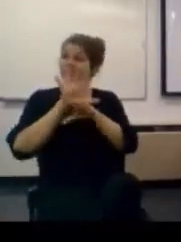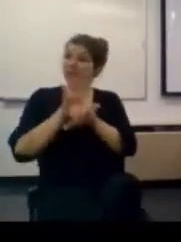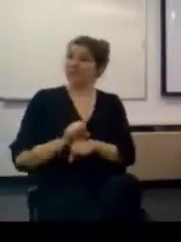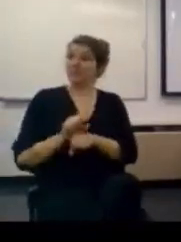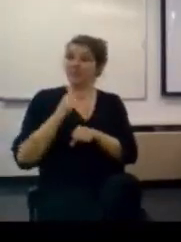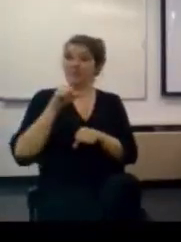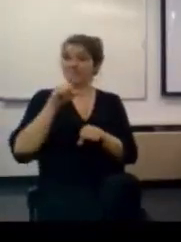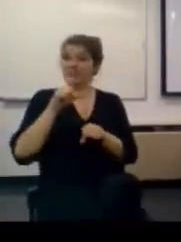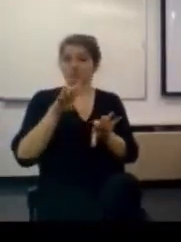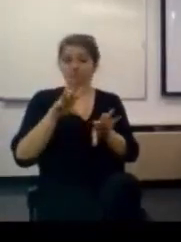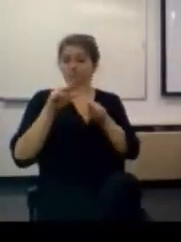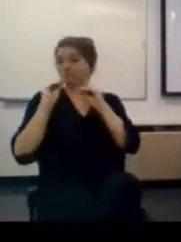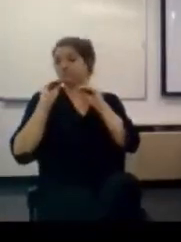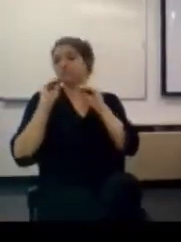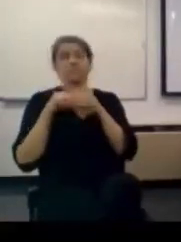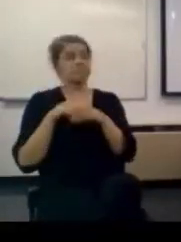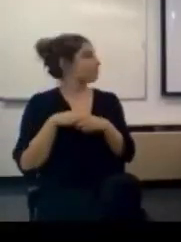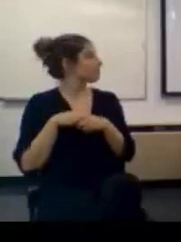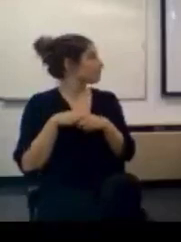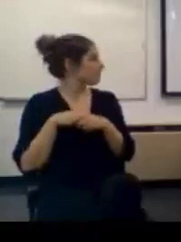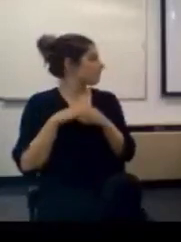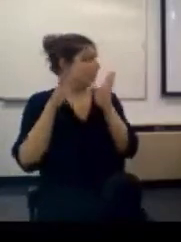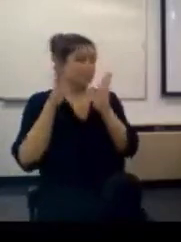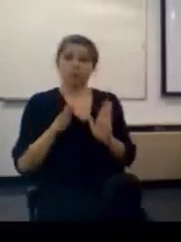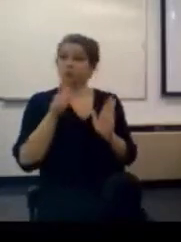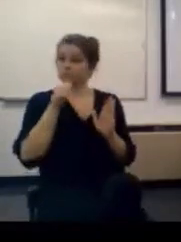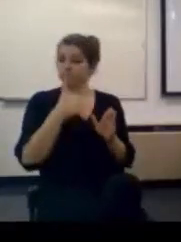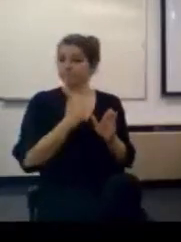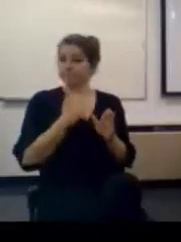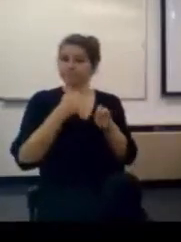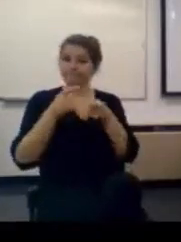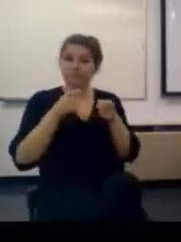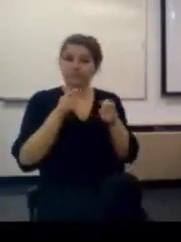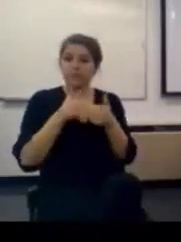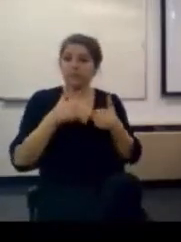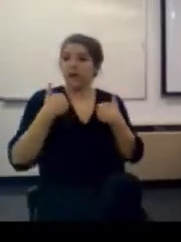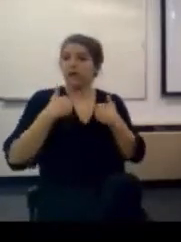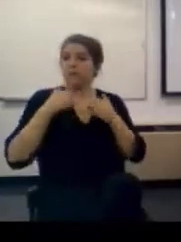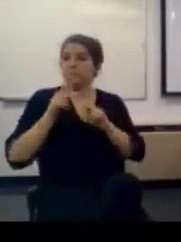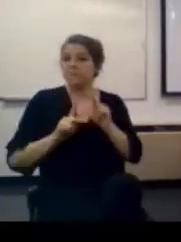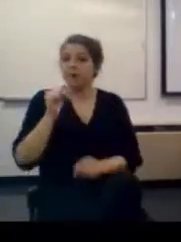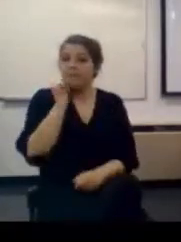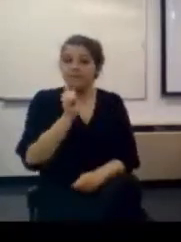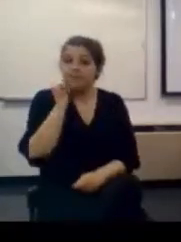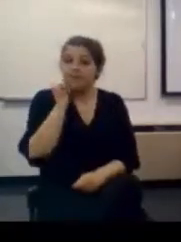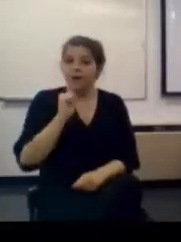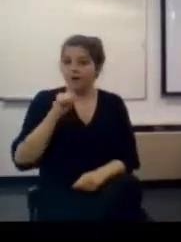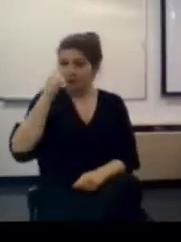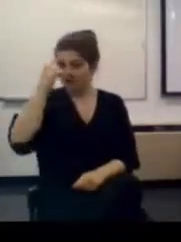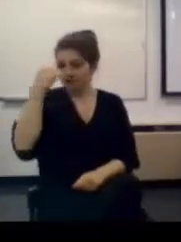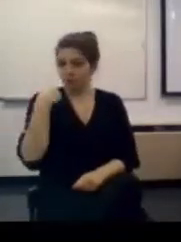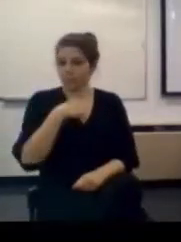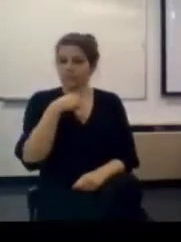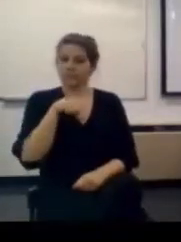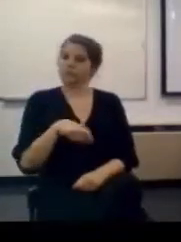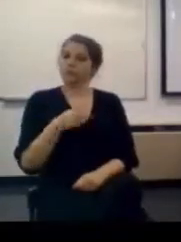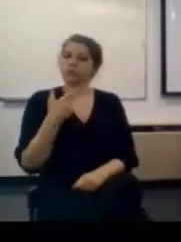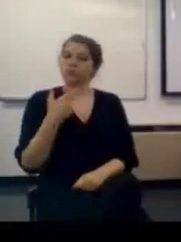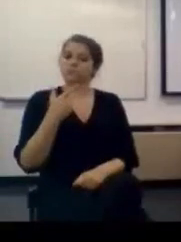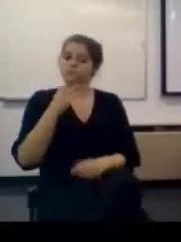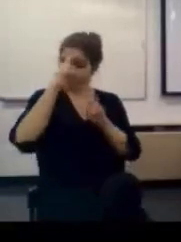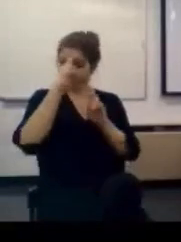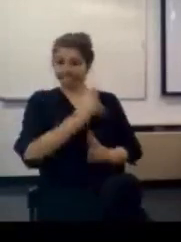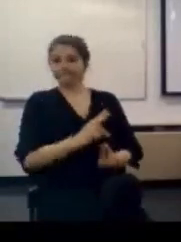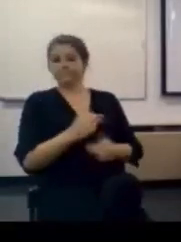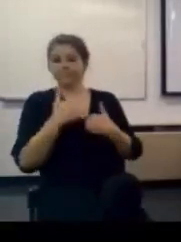and anxious, right? That's a habit that I needed to get out of when, as a person who deals with young people on a daily basis, I think that we